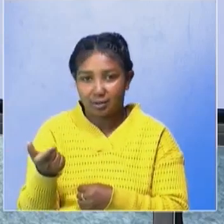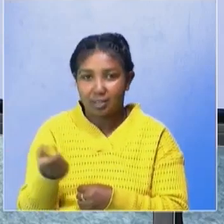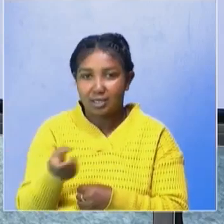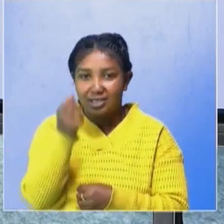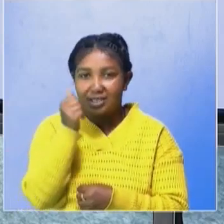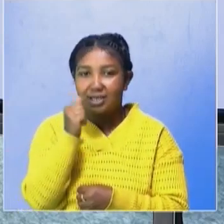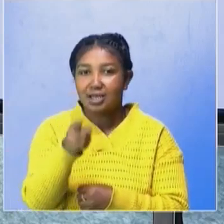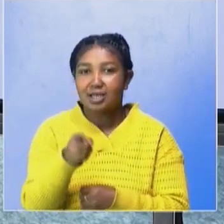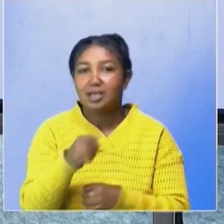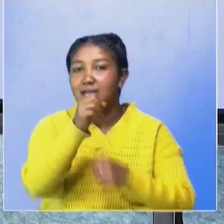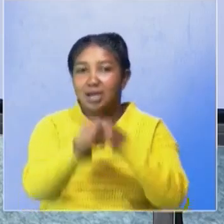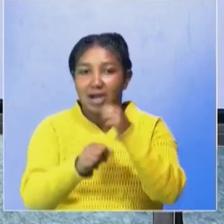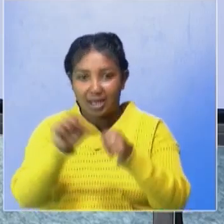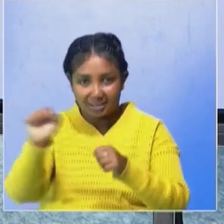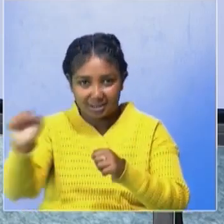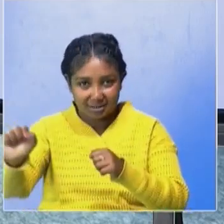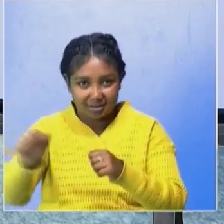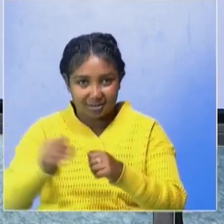He runs.